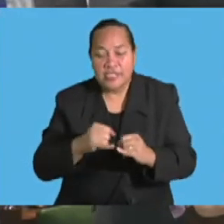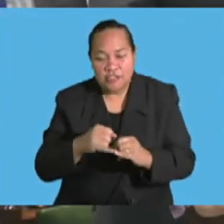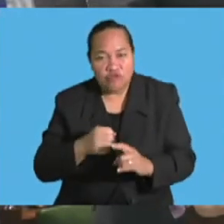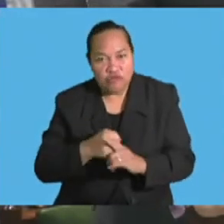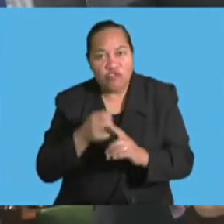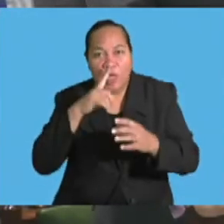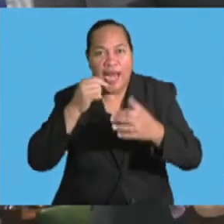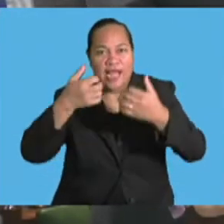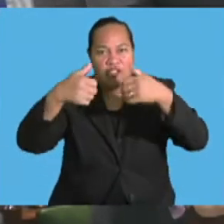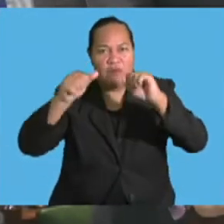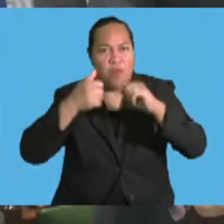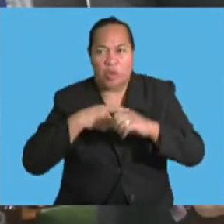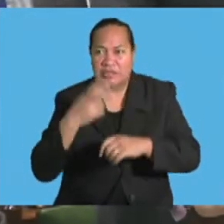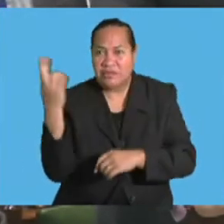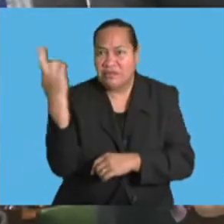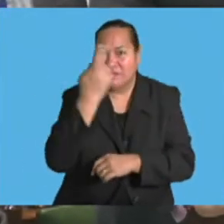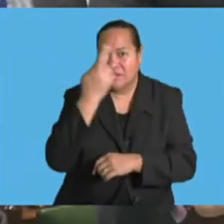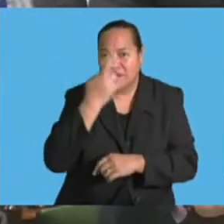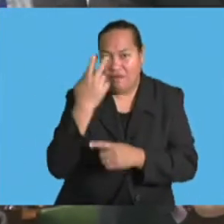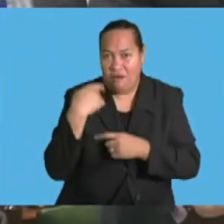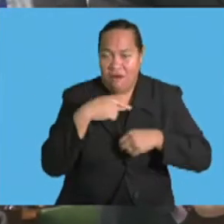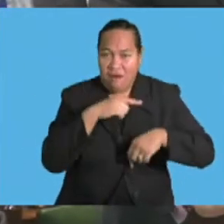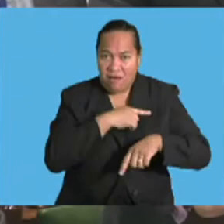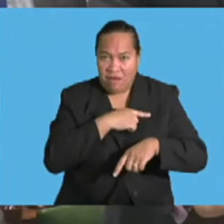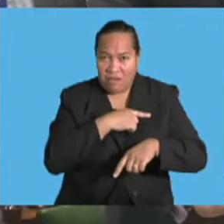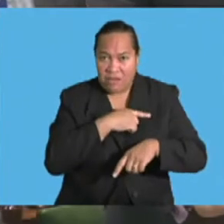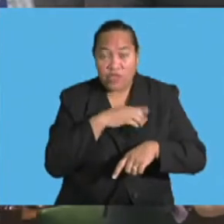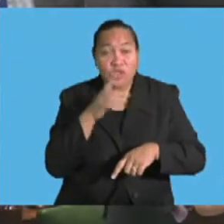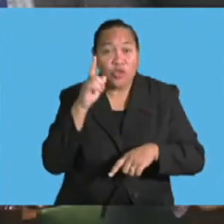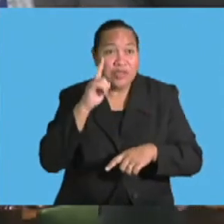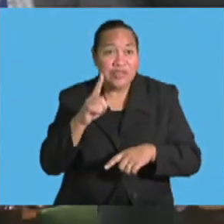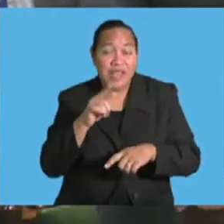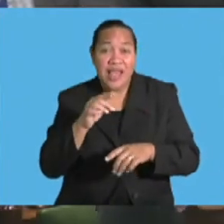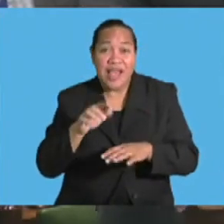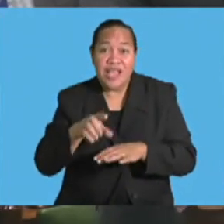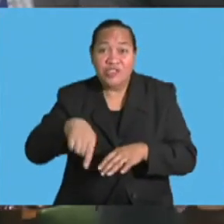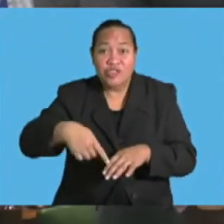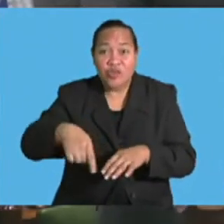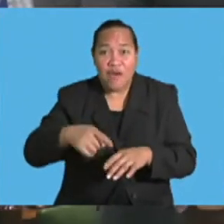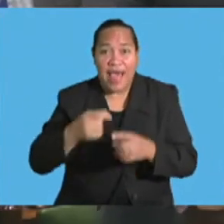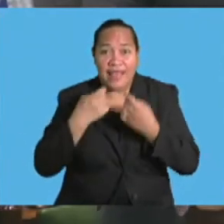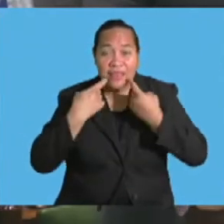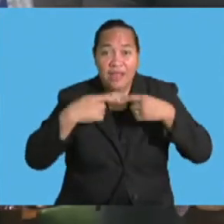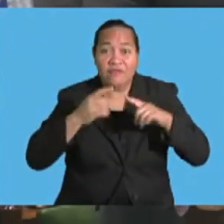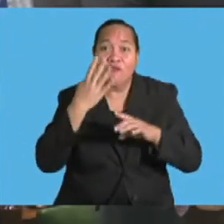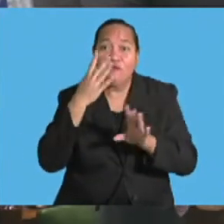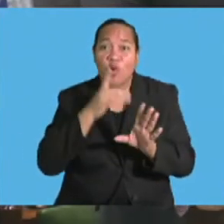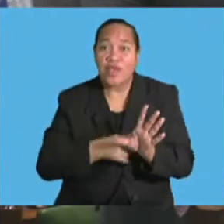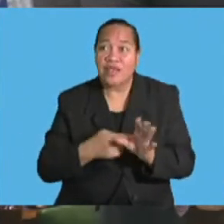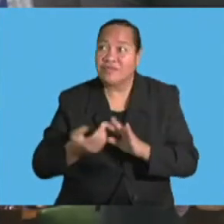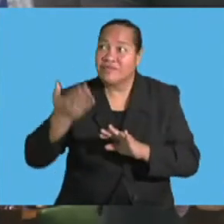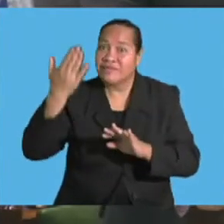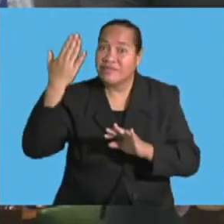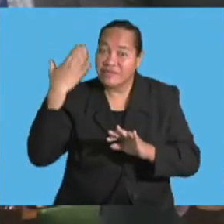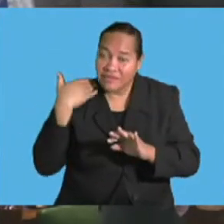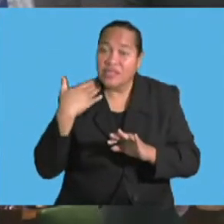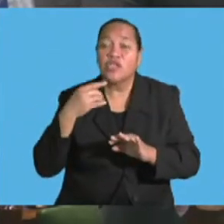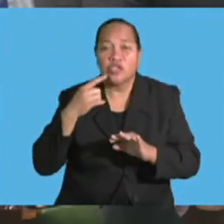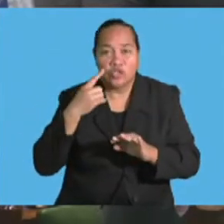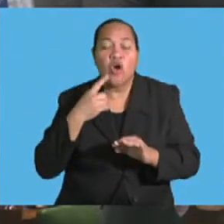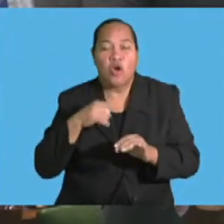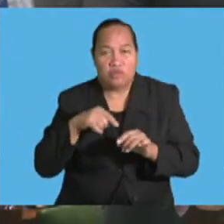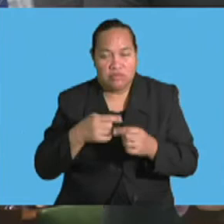climate threat. It was first enshrined in the landmark Suva Declaration of the PIDF 4 years ago before going truly